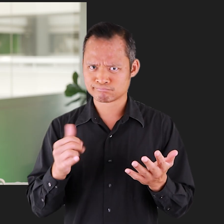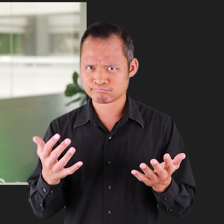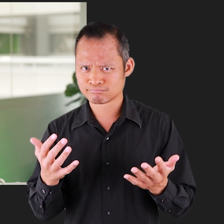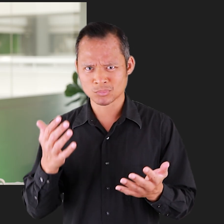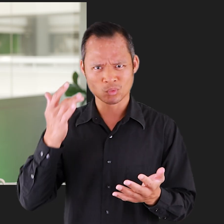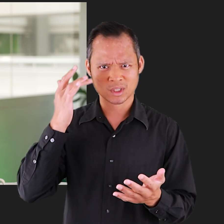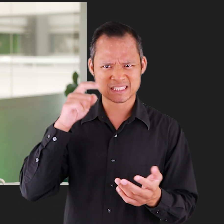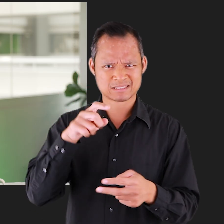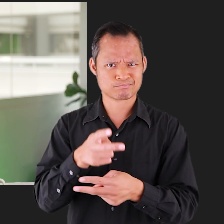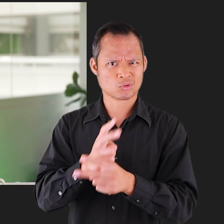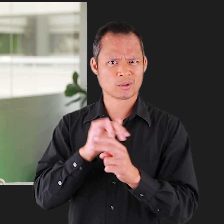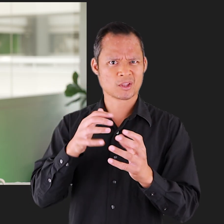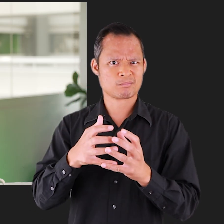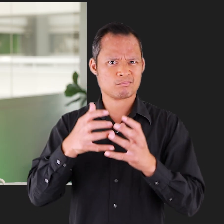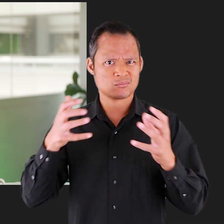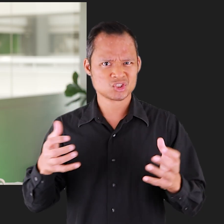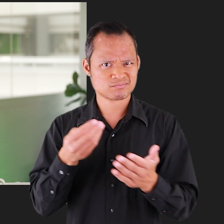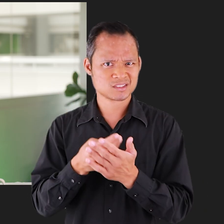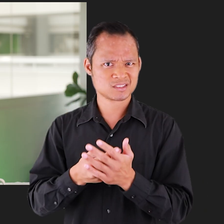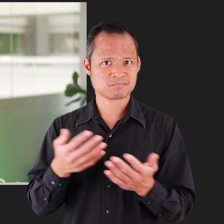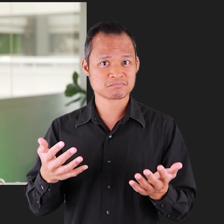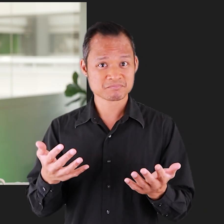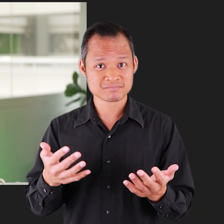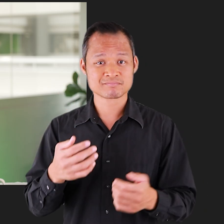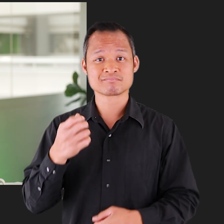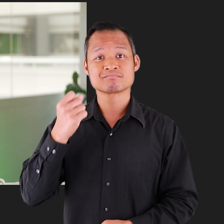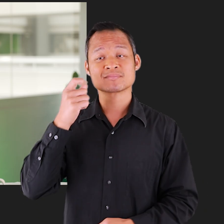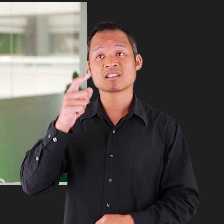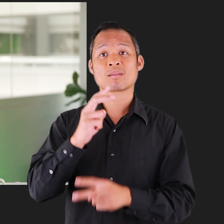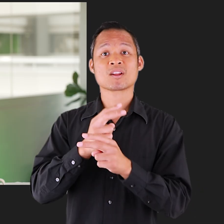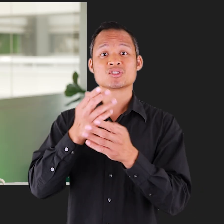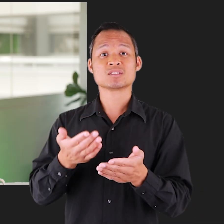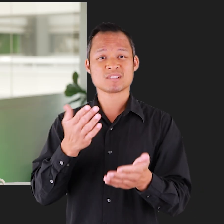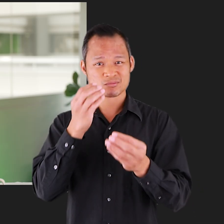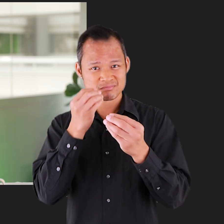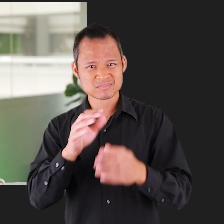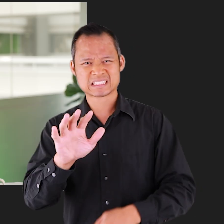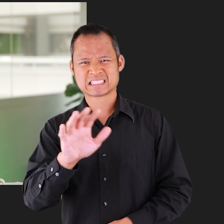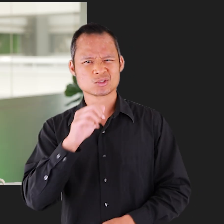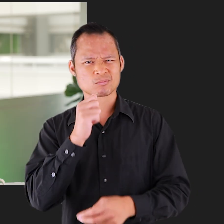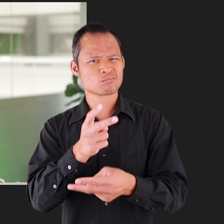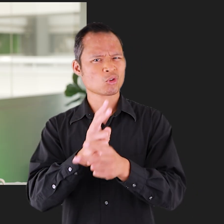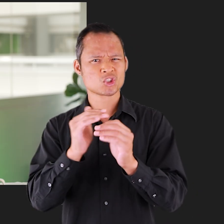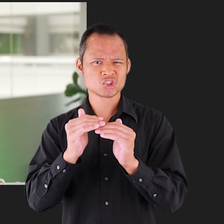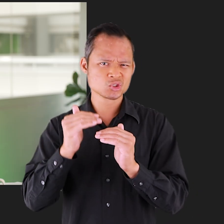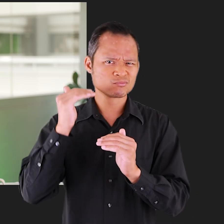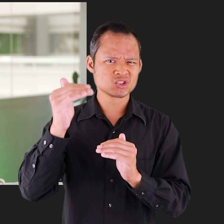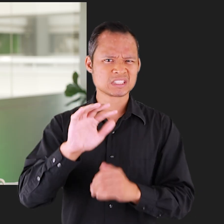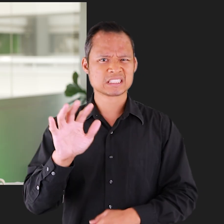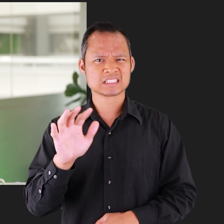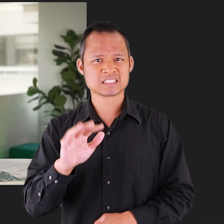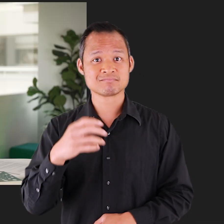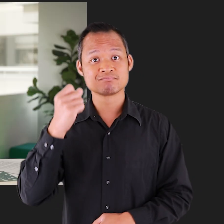the question then becomes, why do you need to borrow so much money? The lender, in fact, may tell you not to borrow so